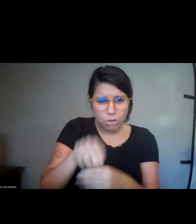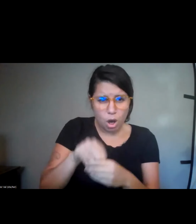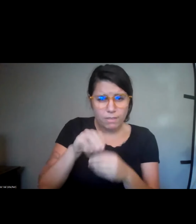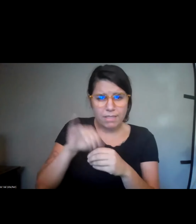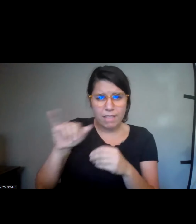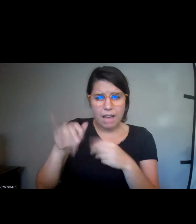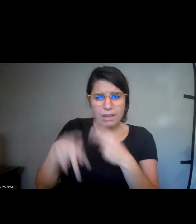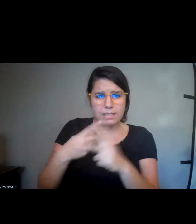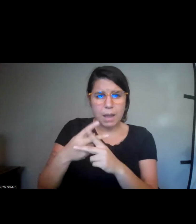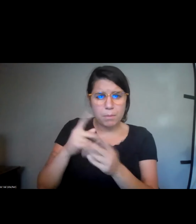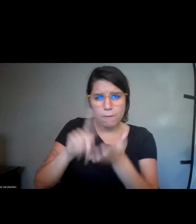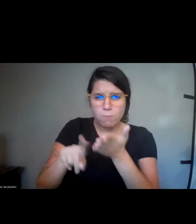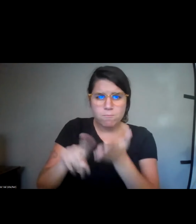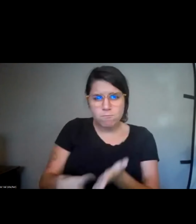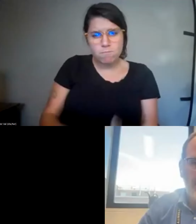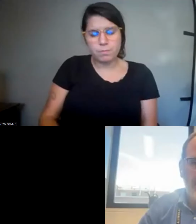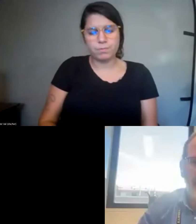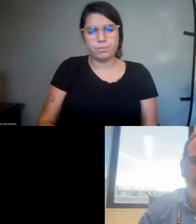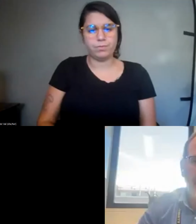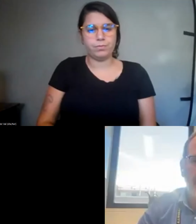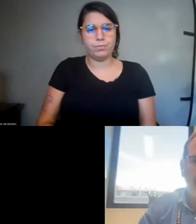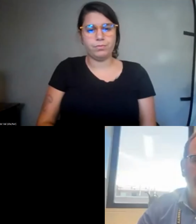type of exploration.